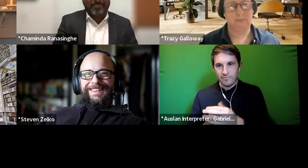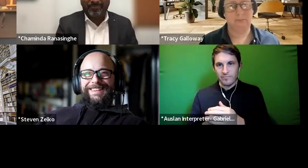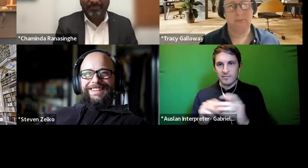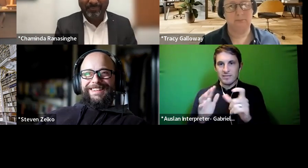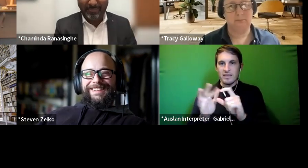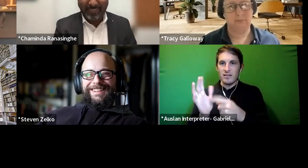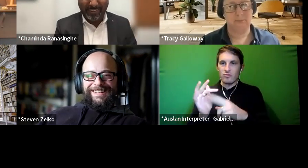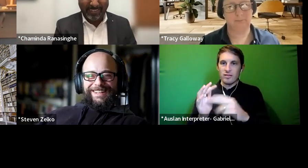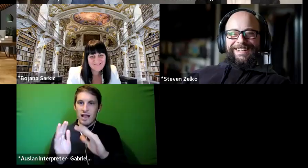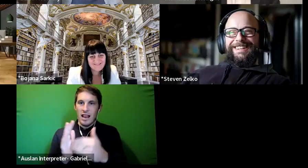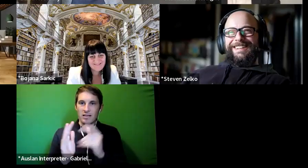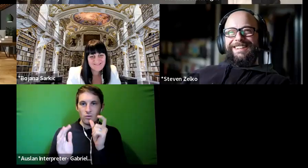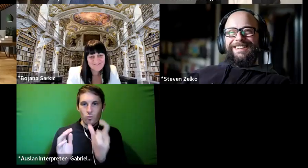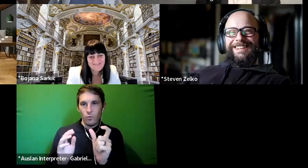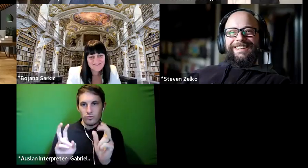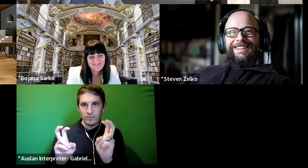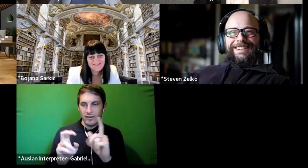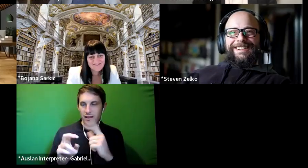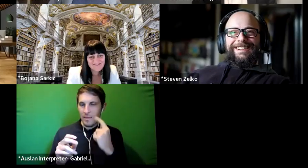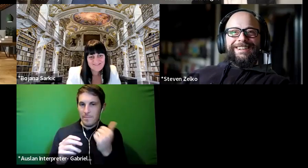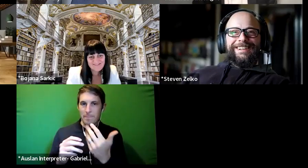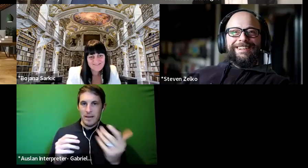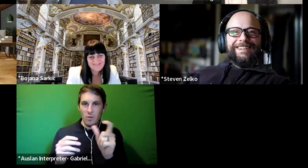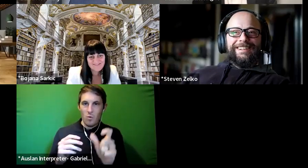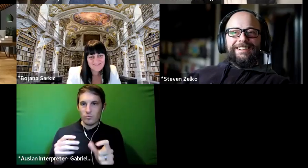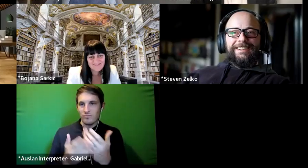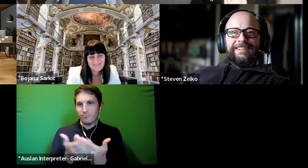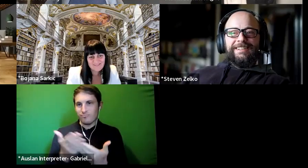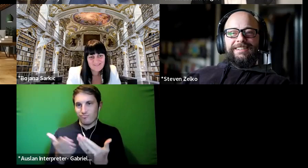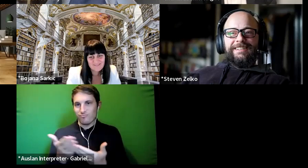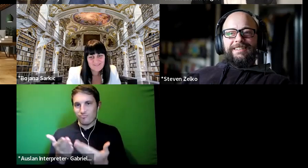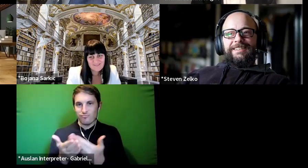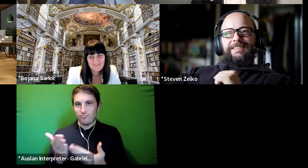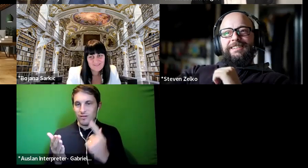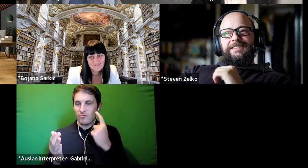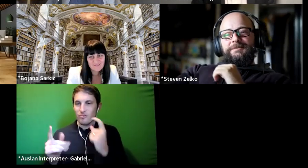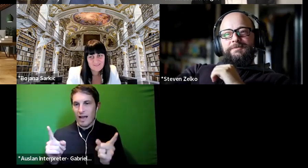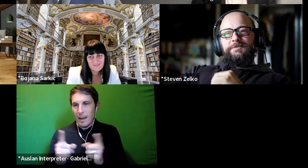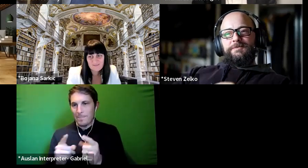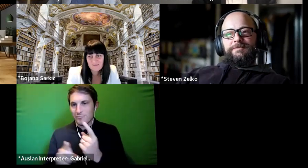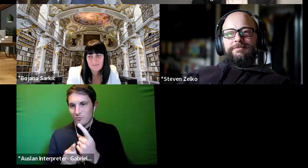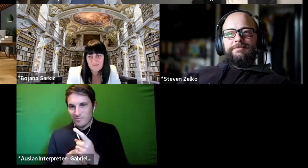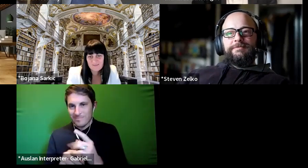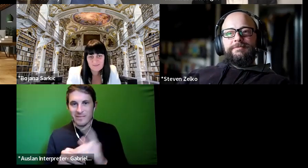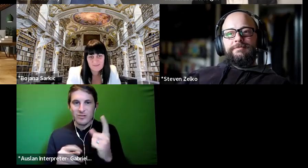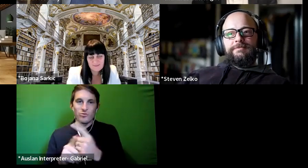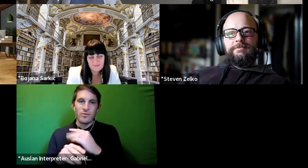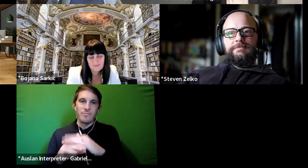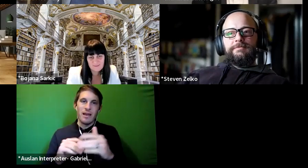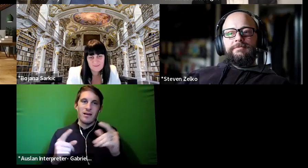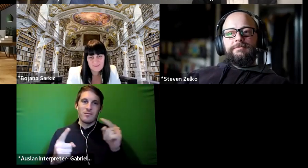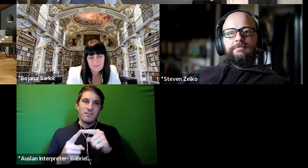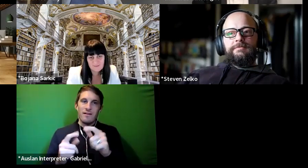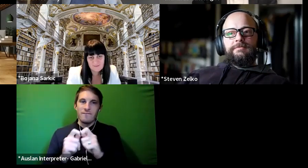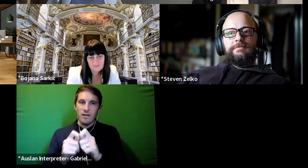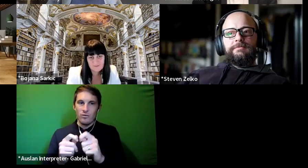probably many words to have on this point, to keep this short. And I think... Yeah, this comes down to value. How much do we value accessibility